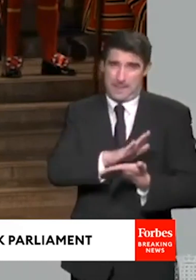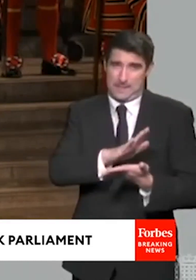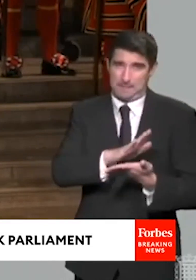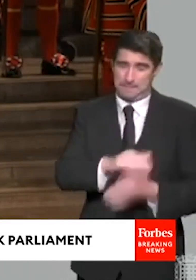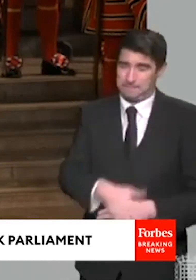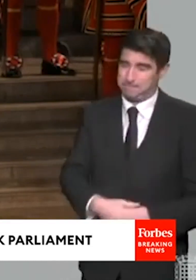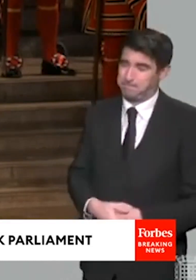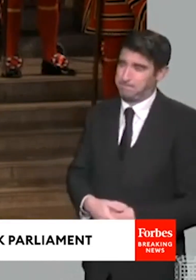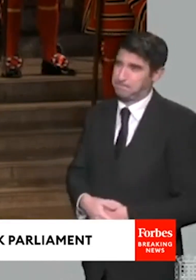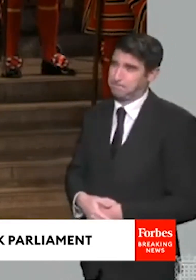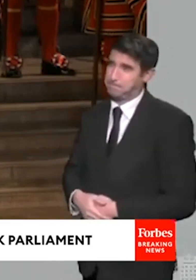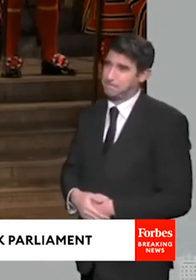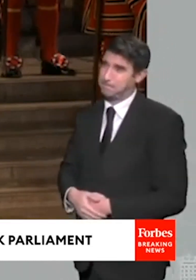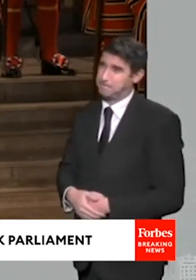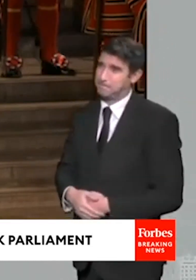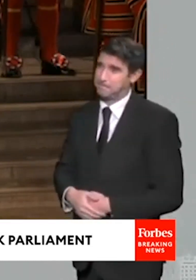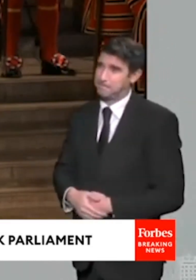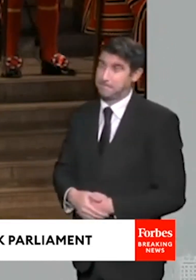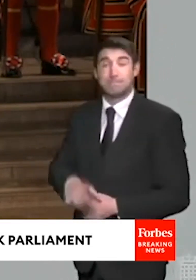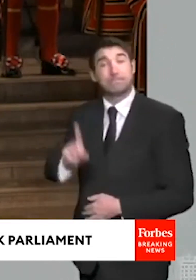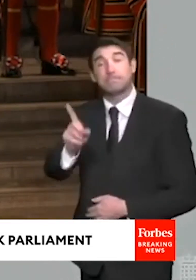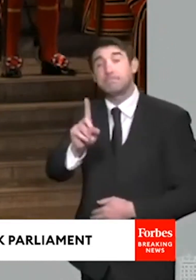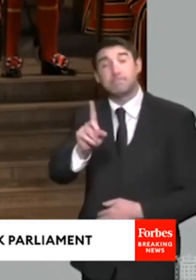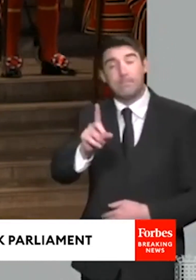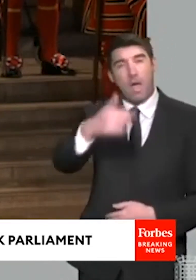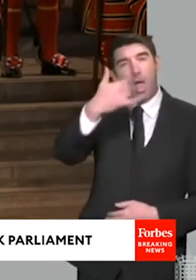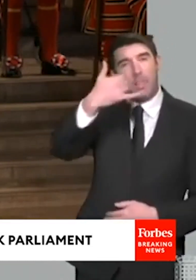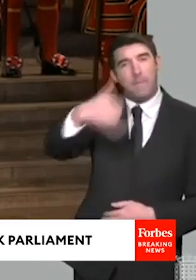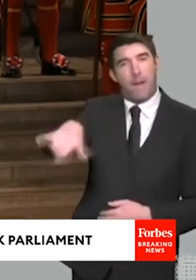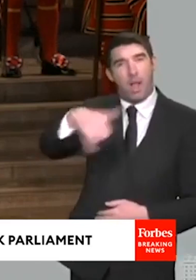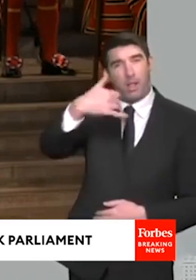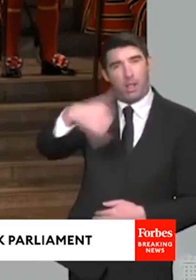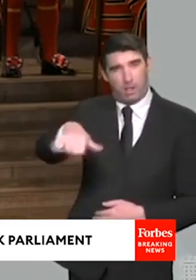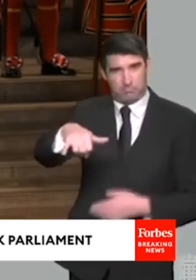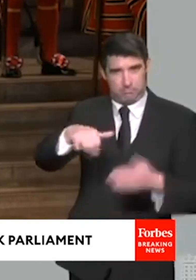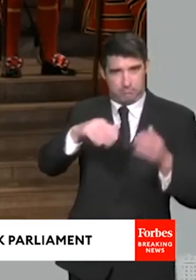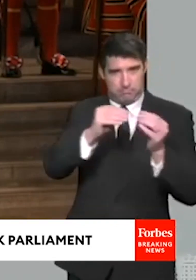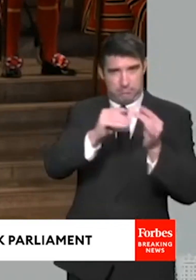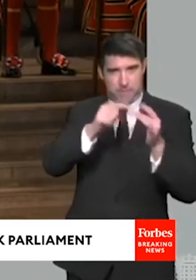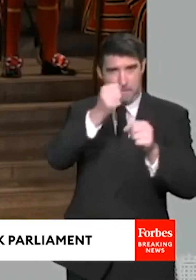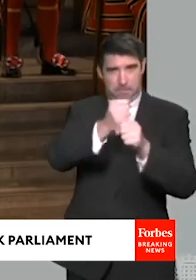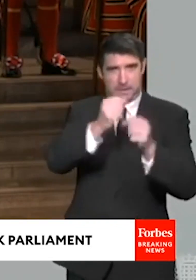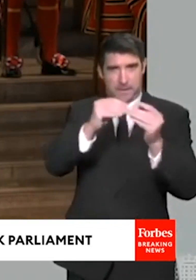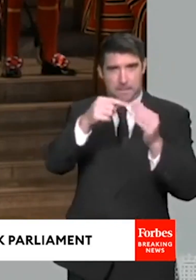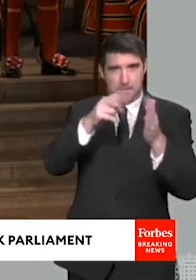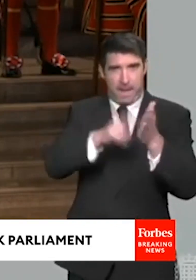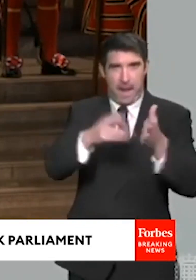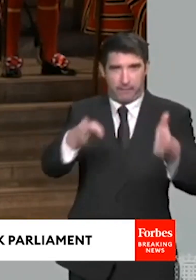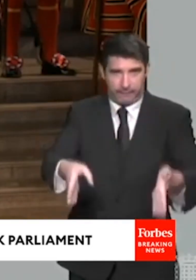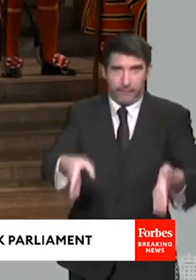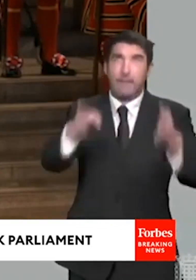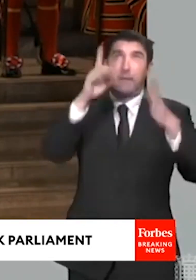The great bell of Big Ben, one of the most powerful symbols of our